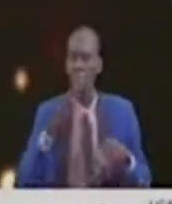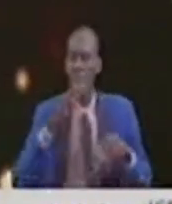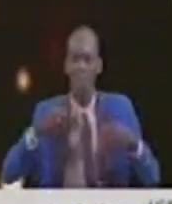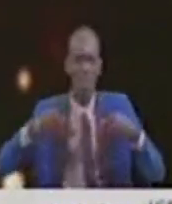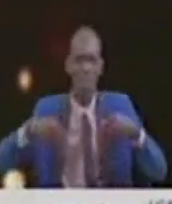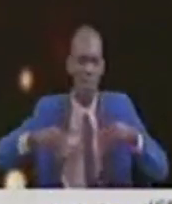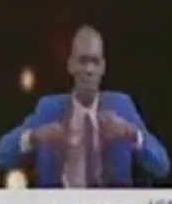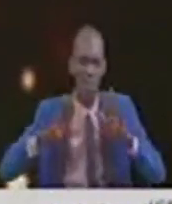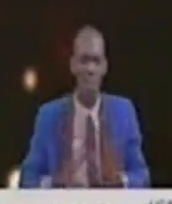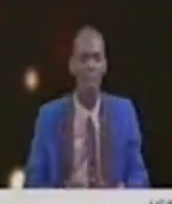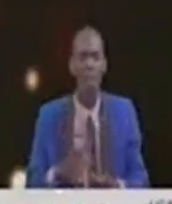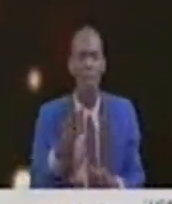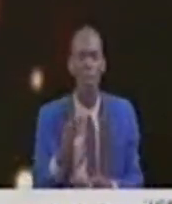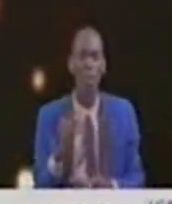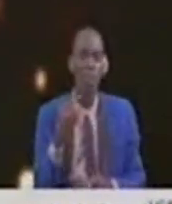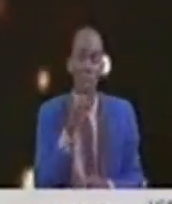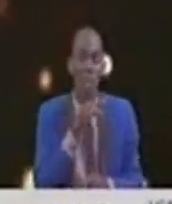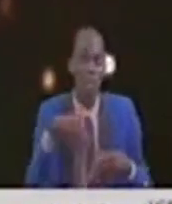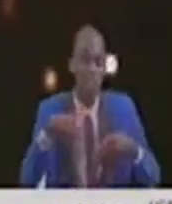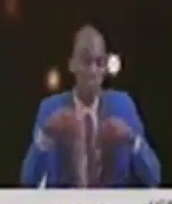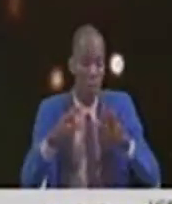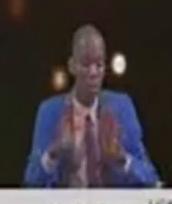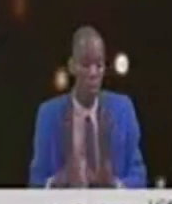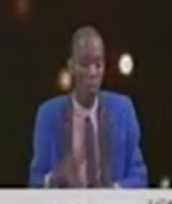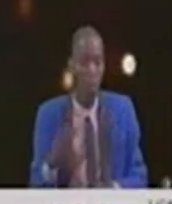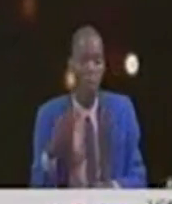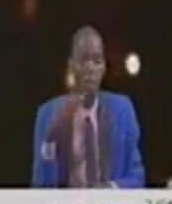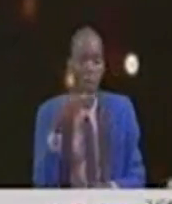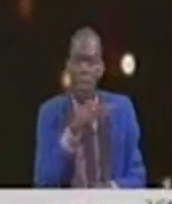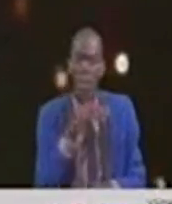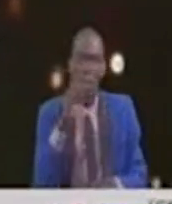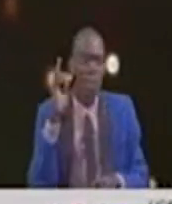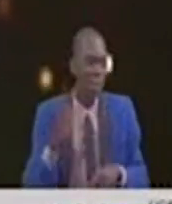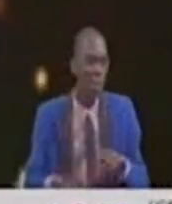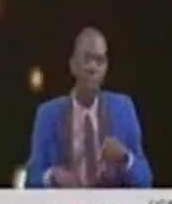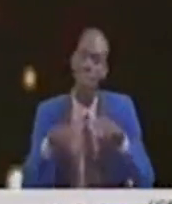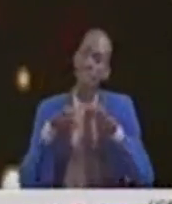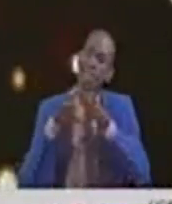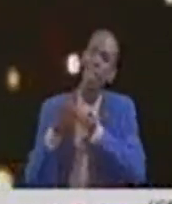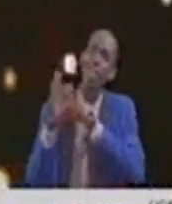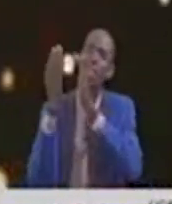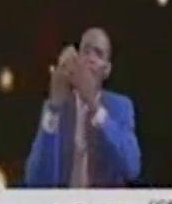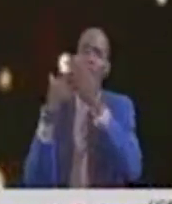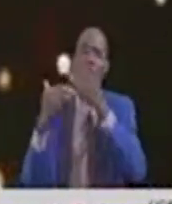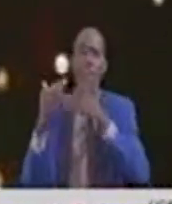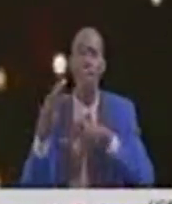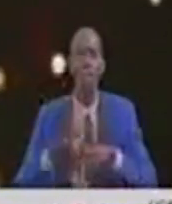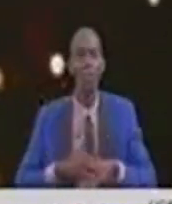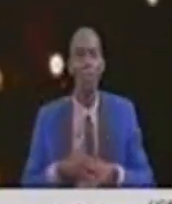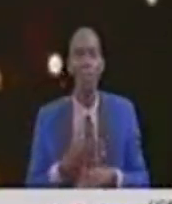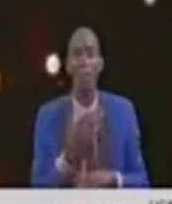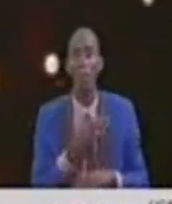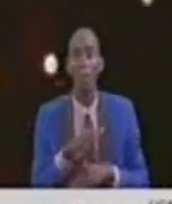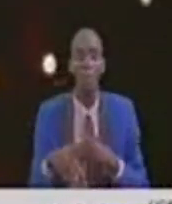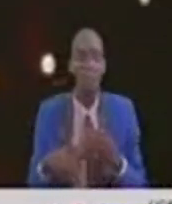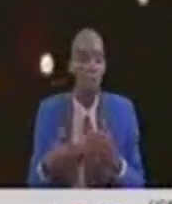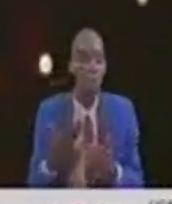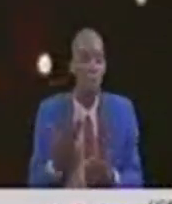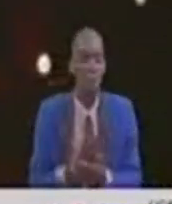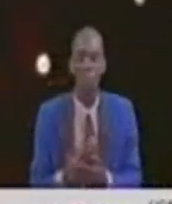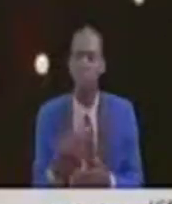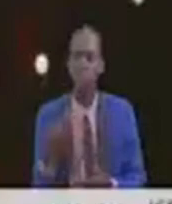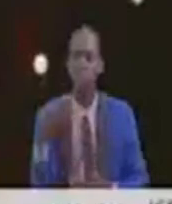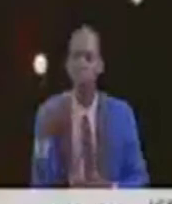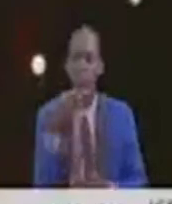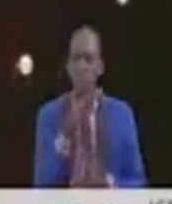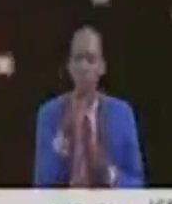will not get to heaven. All liars will have their part in the lake which burns with